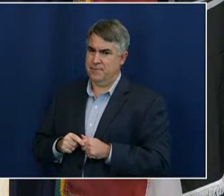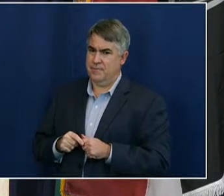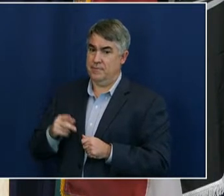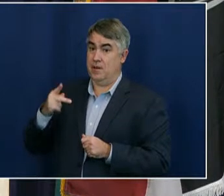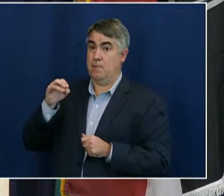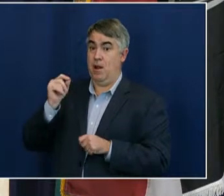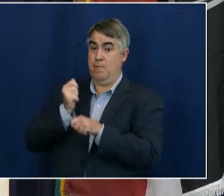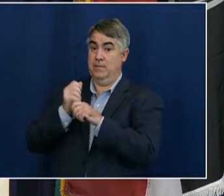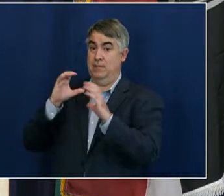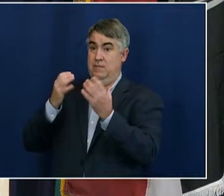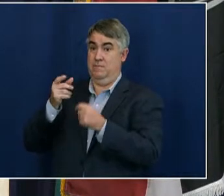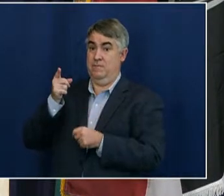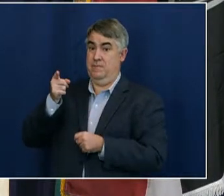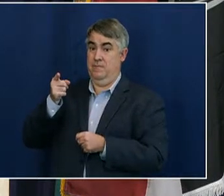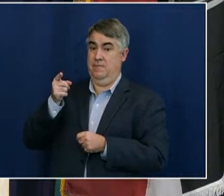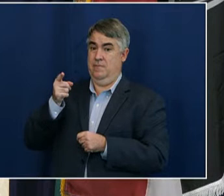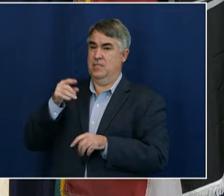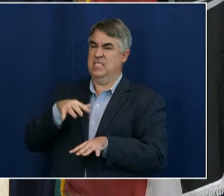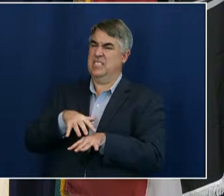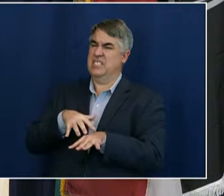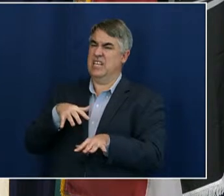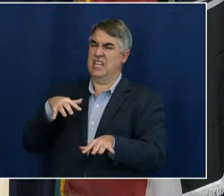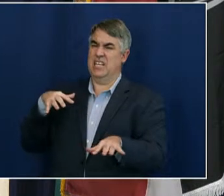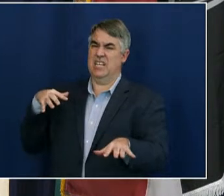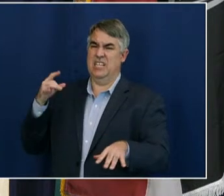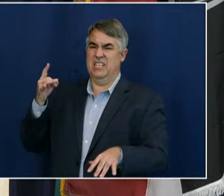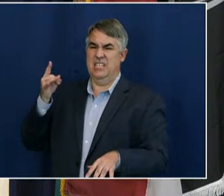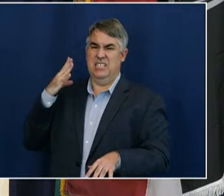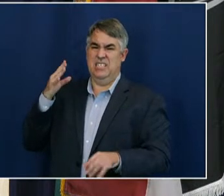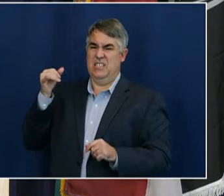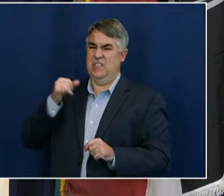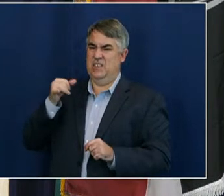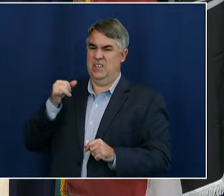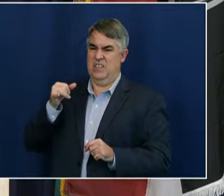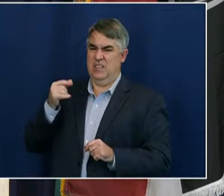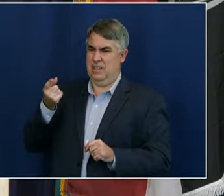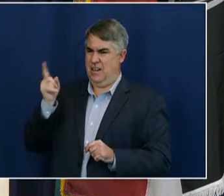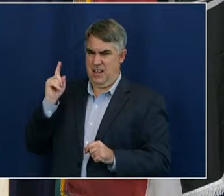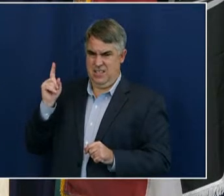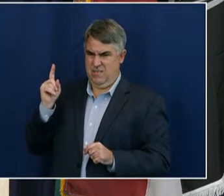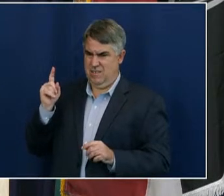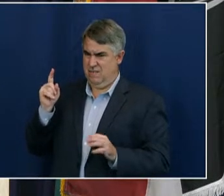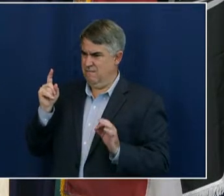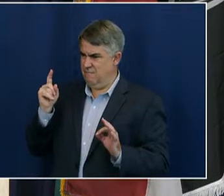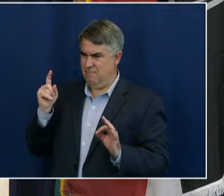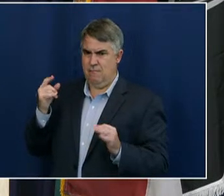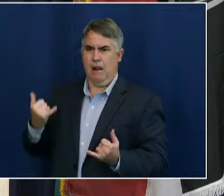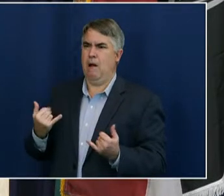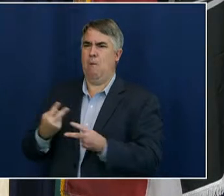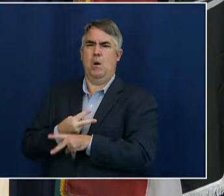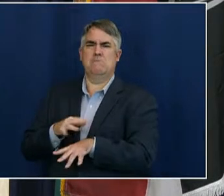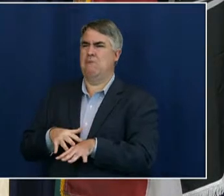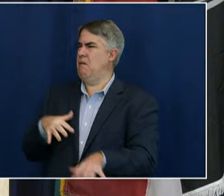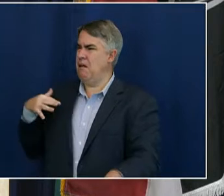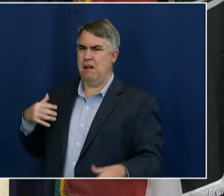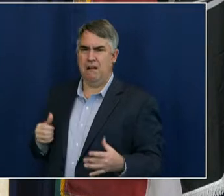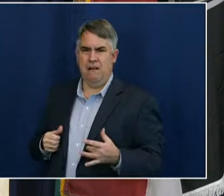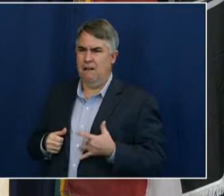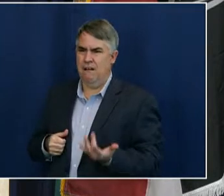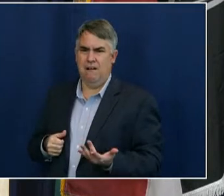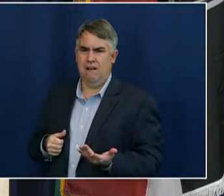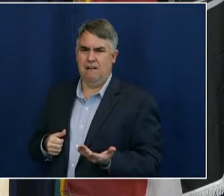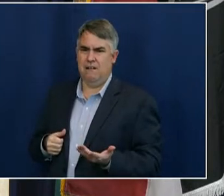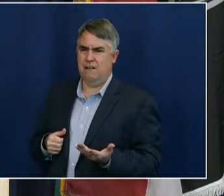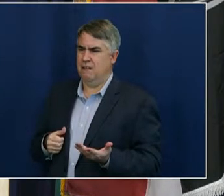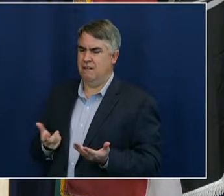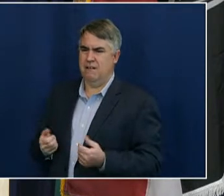longer today than it has been, and maybe even just last week. And just the back pressure